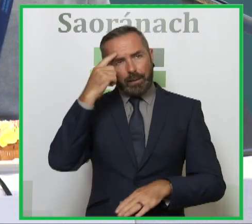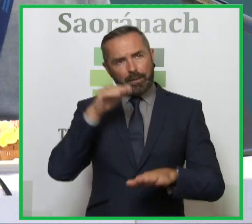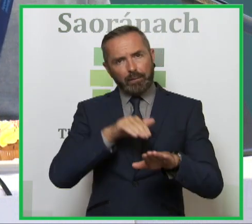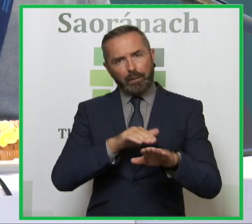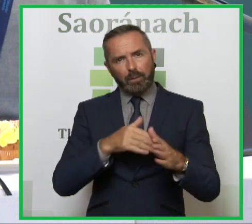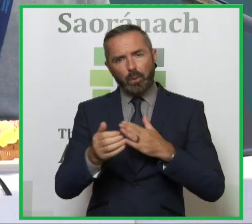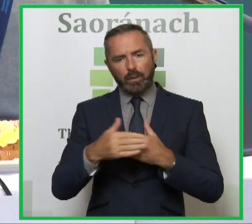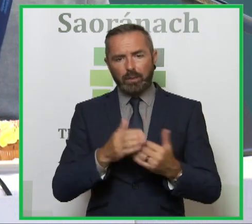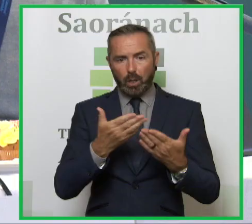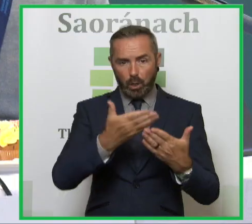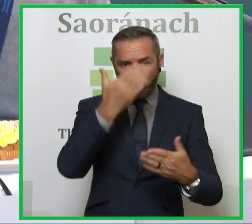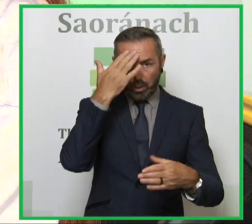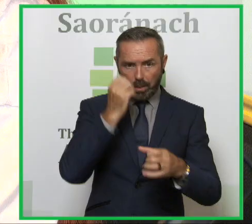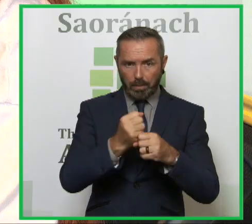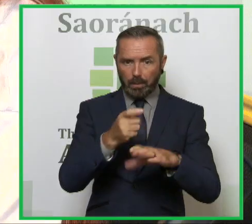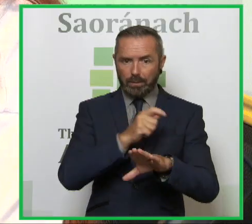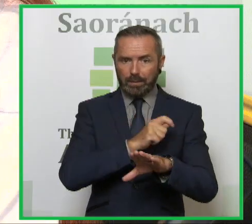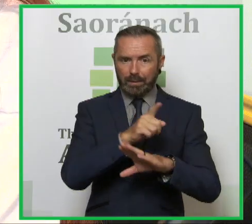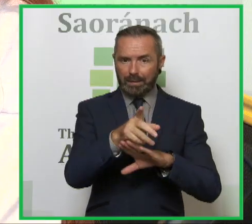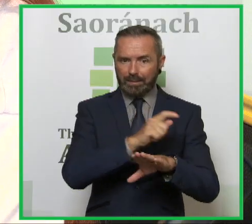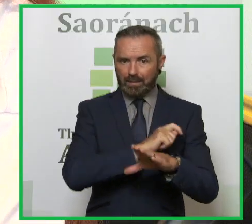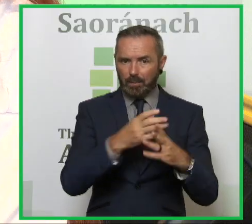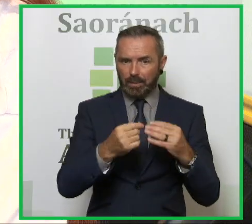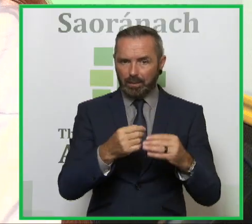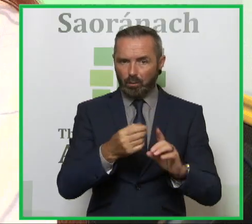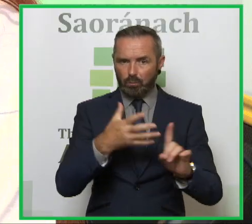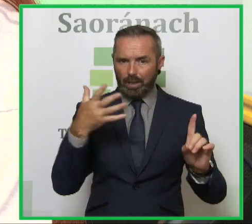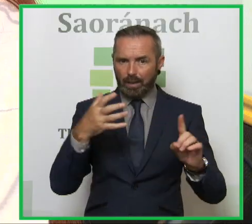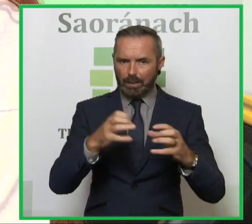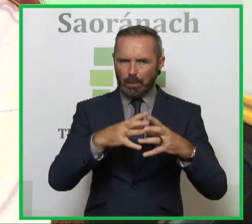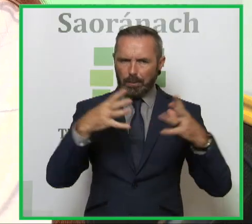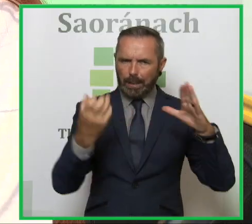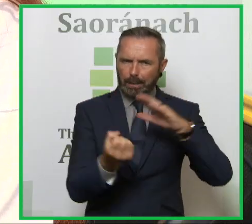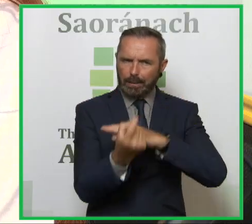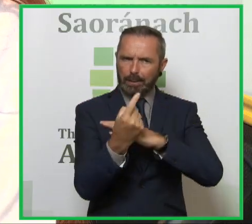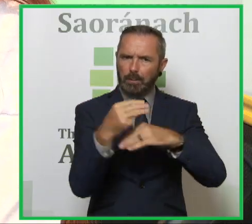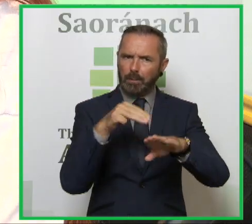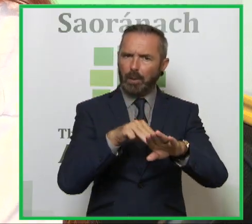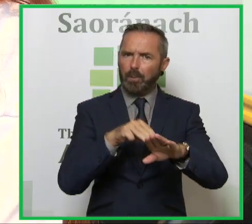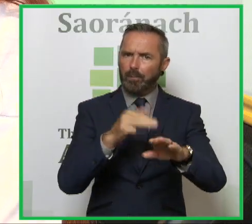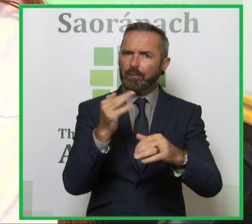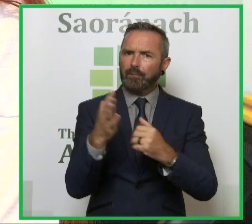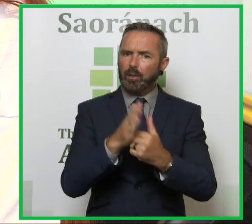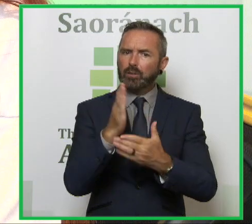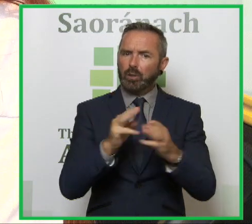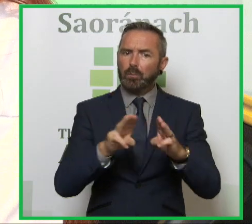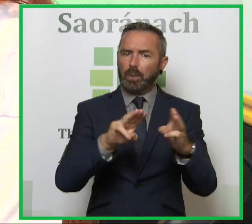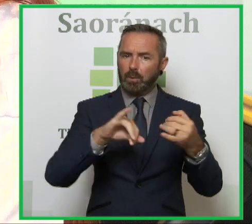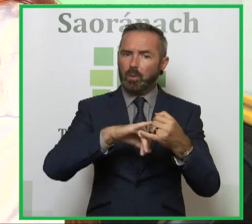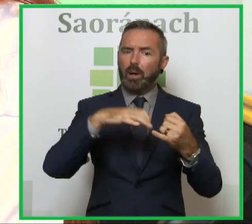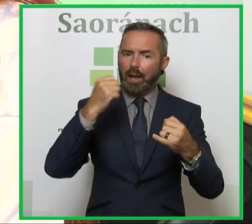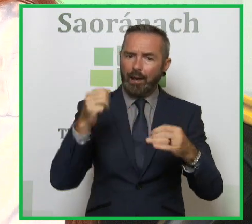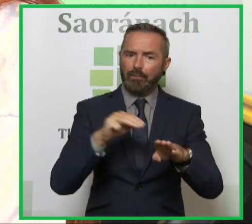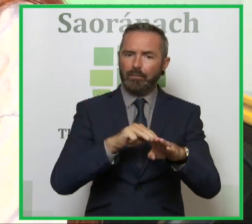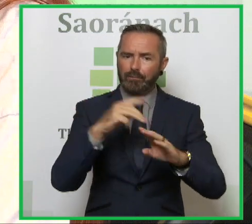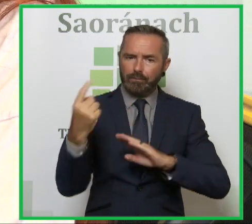that learning about this kind of made us realise how big of an issue it actually is for some people who are actually facing it, and it